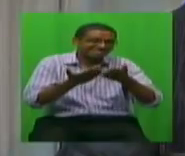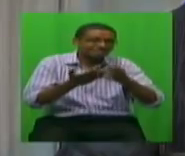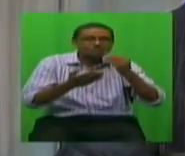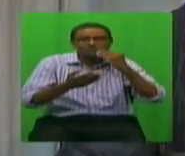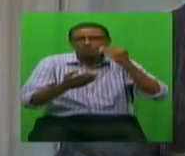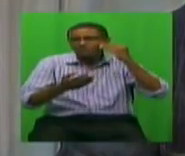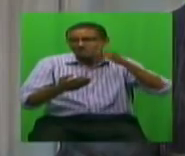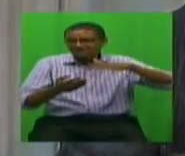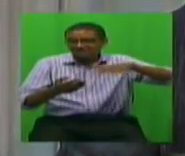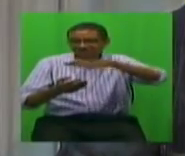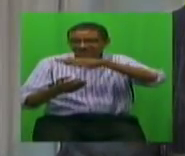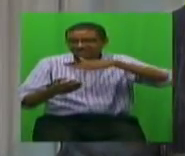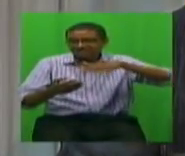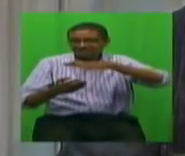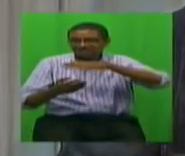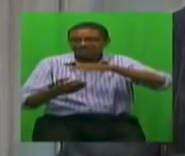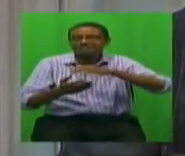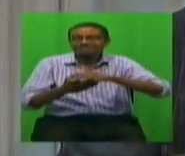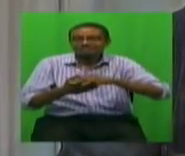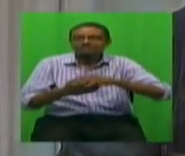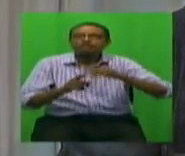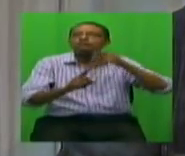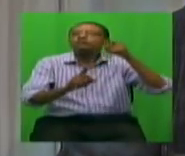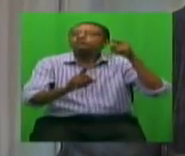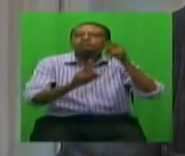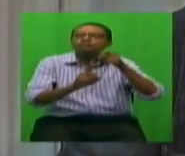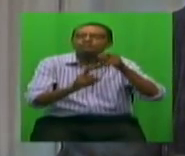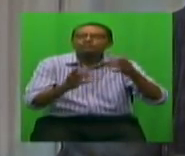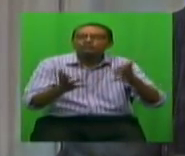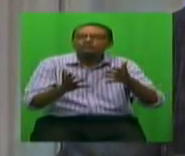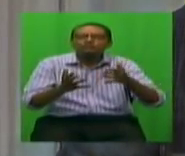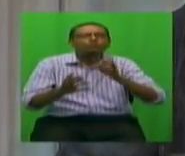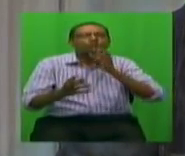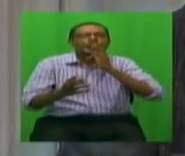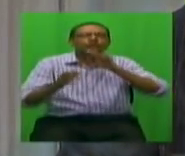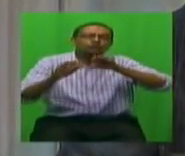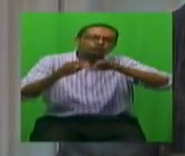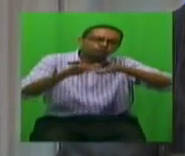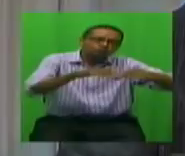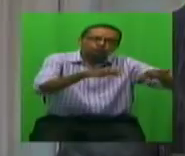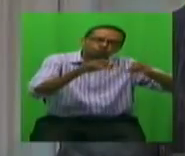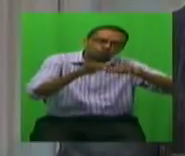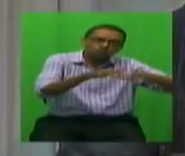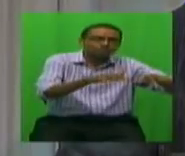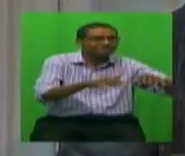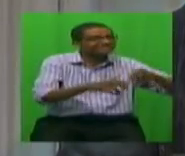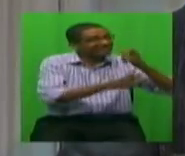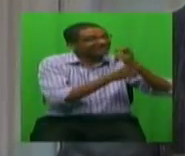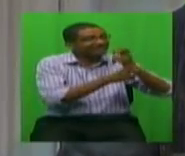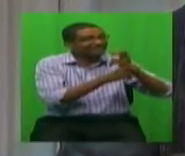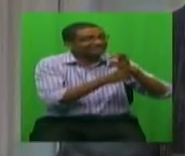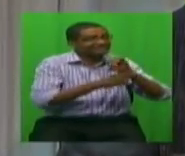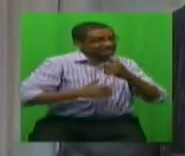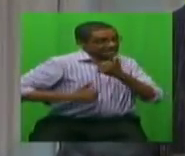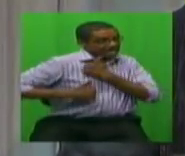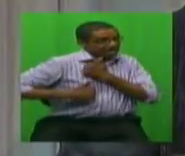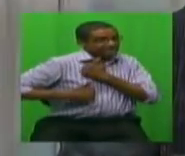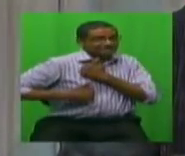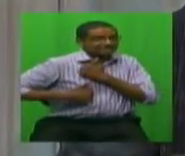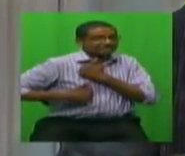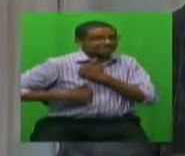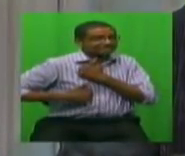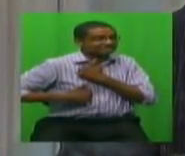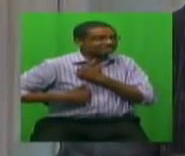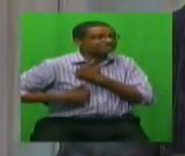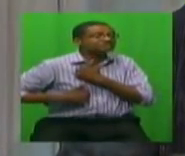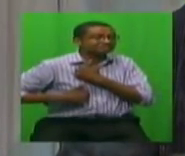effect. So the key issue is having the water run off. It's very difficult. The Army, the Coast Guard, they've been there. It's always